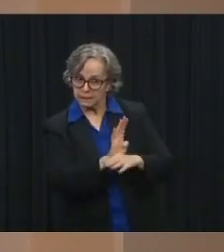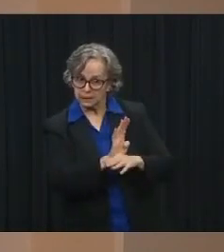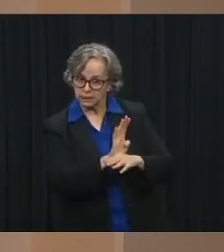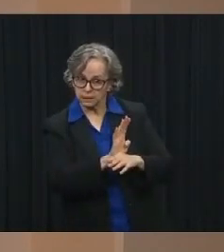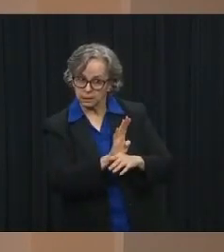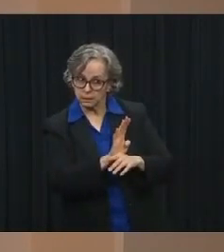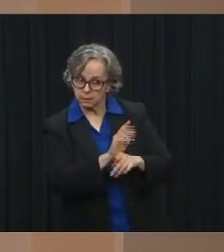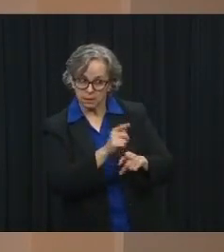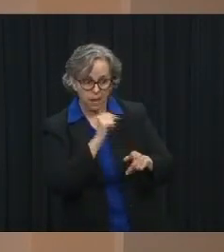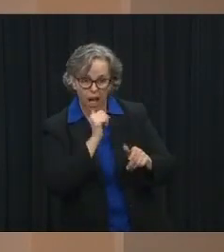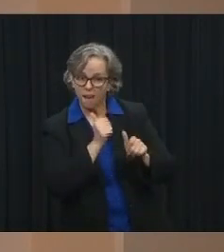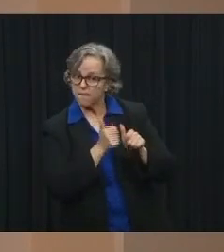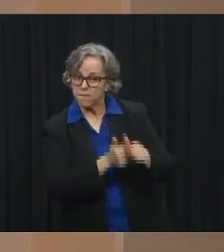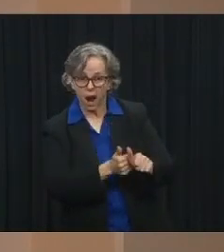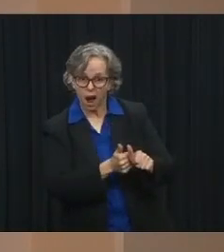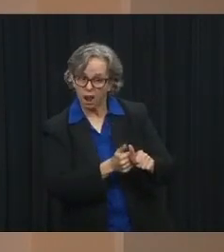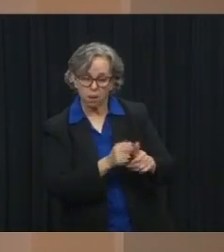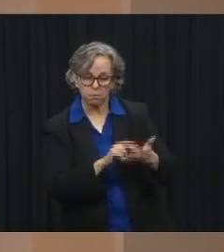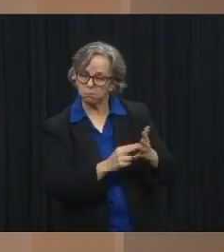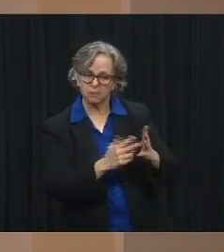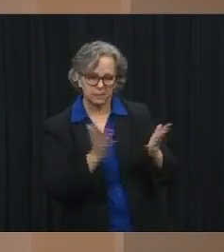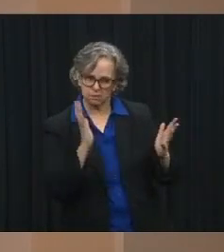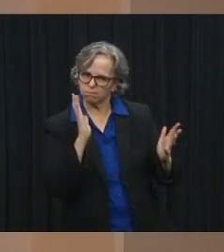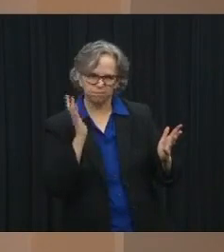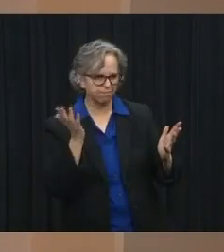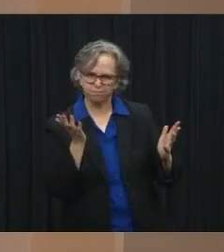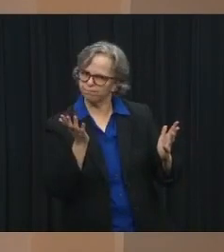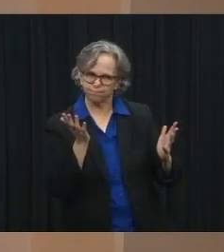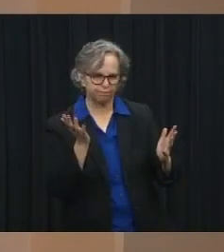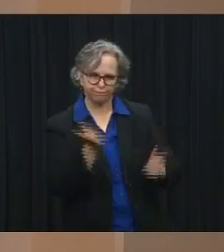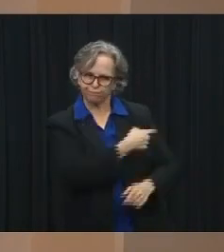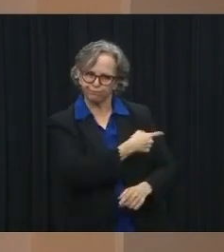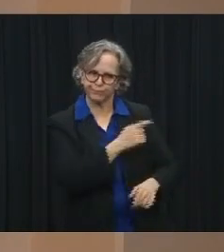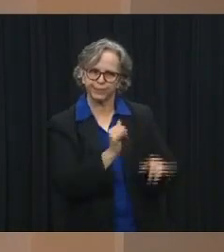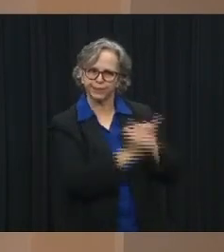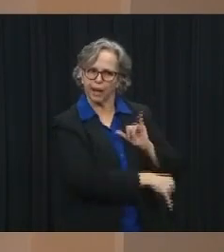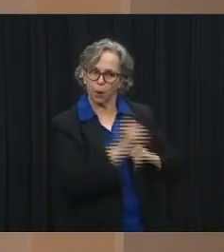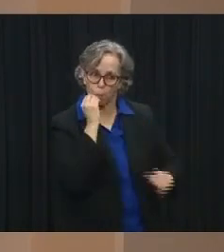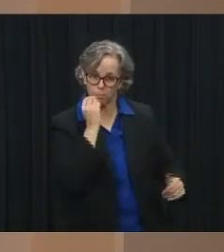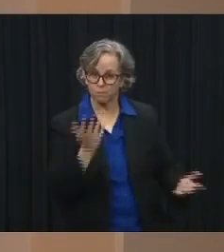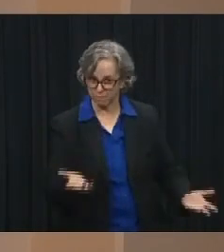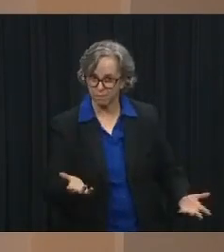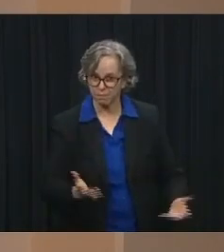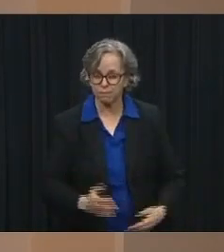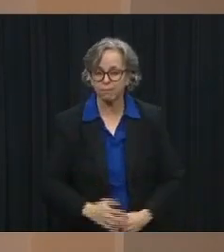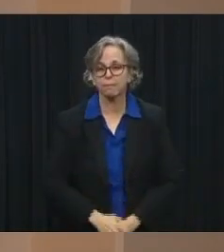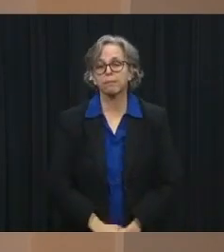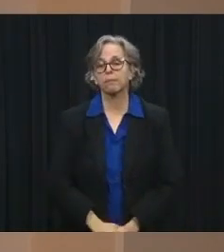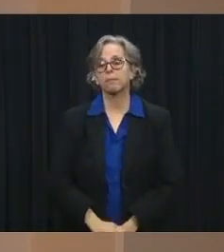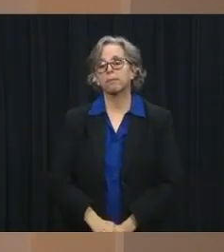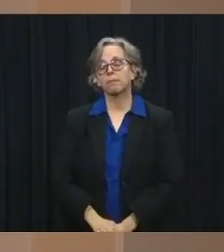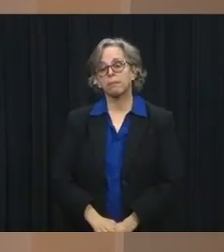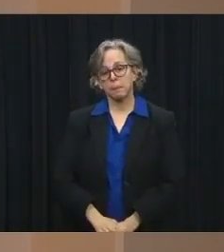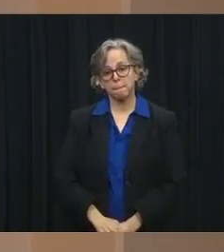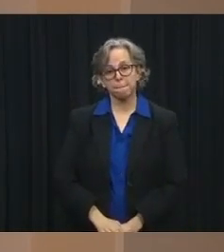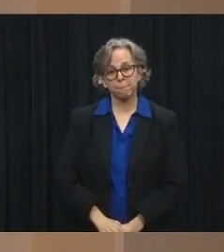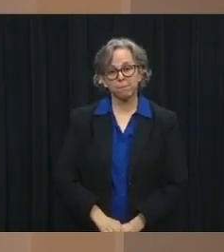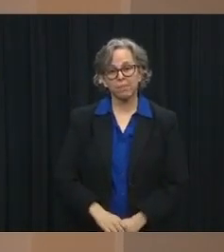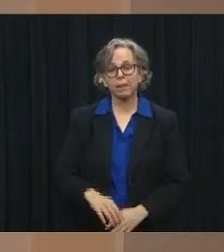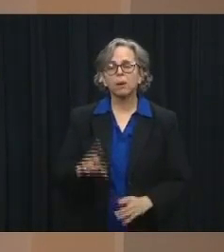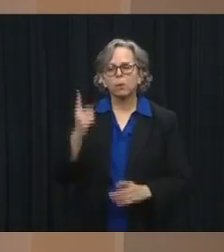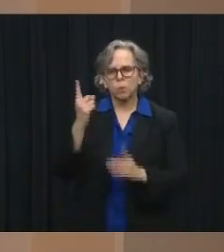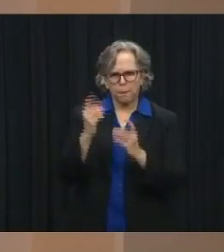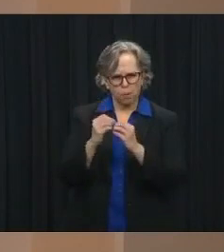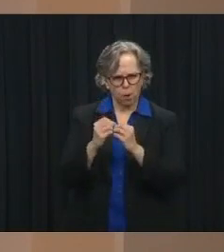Lastly, I will just want to say something in support of what the governor's actions are on making early, this is like